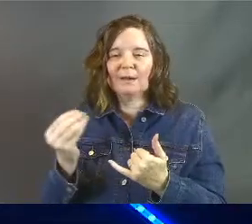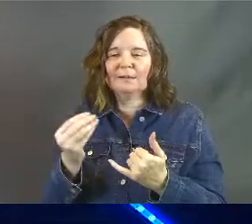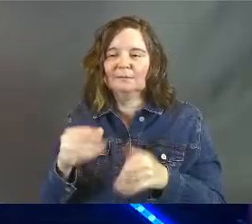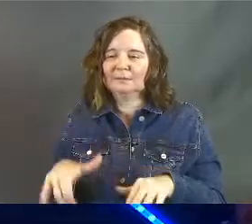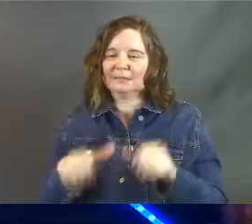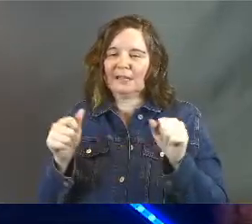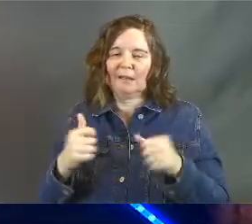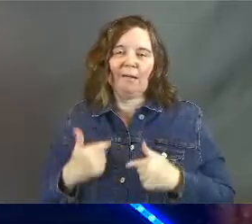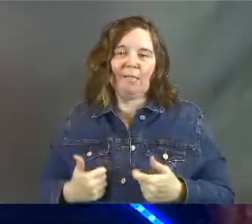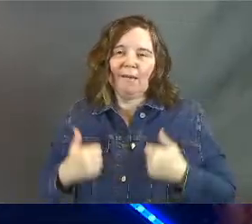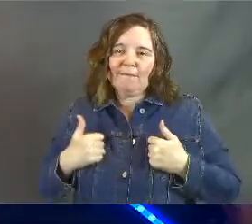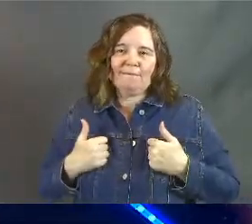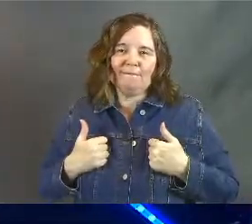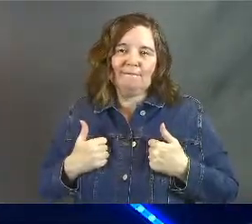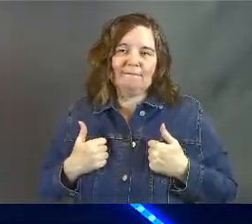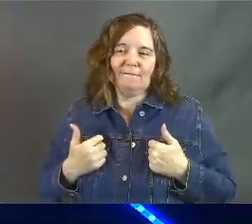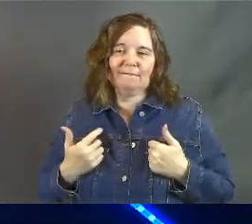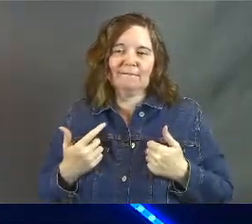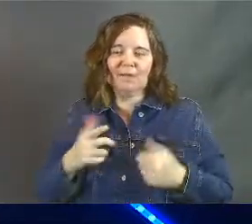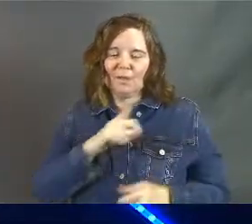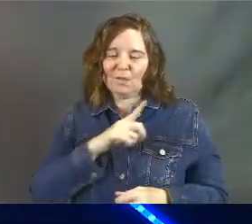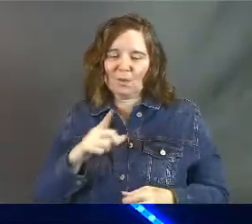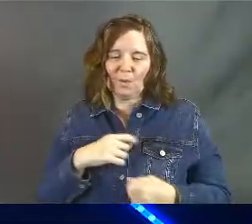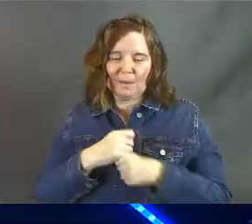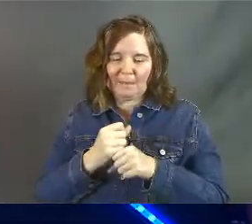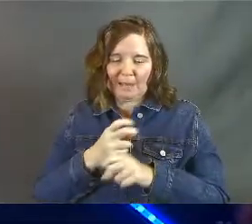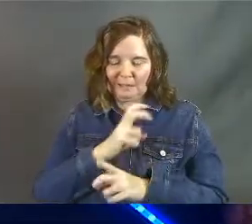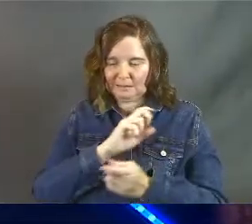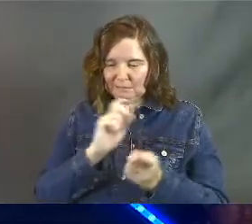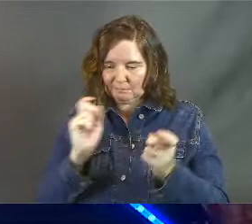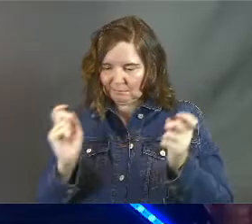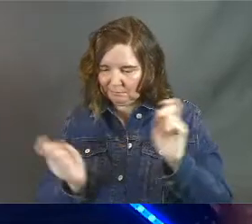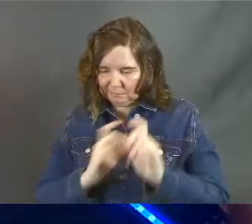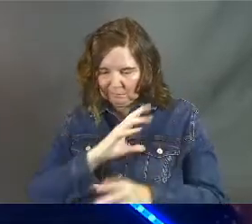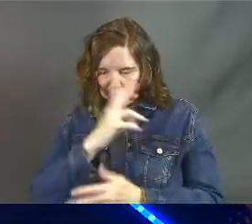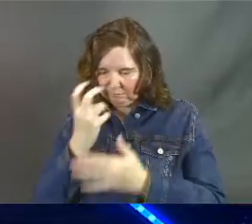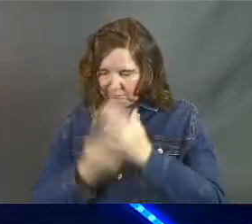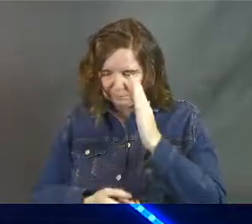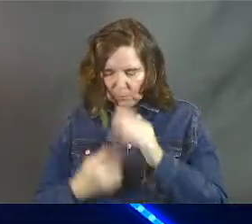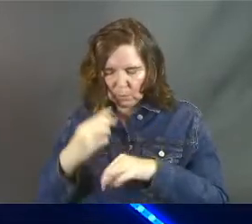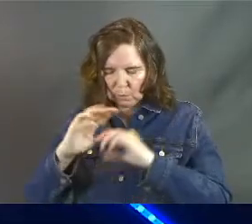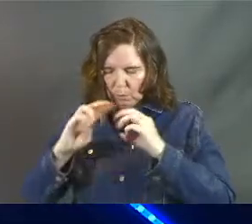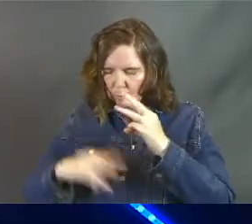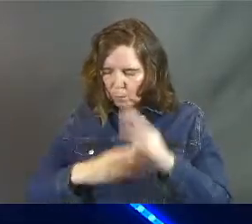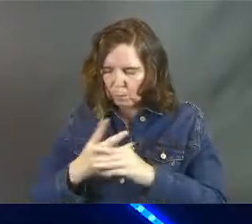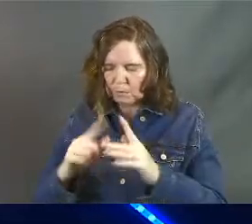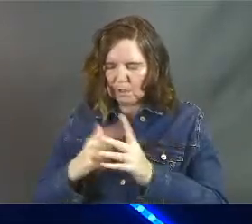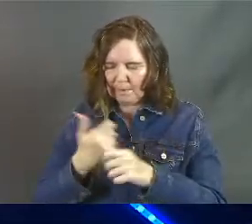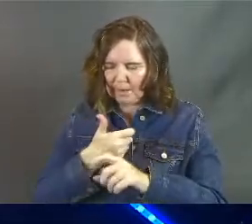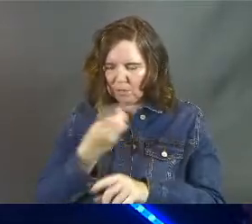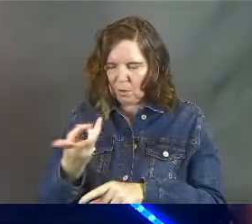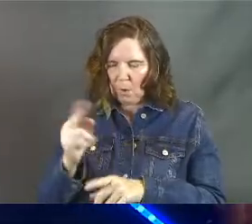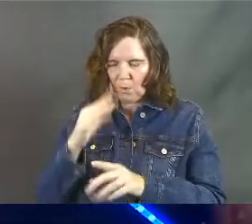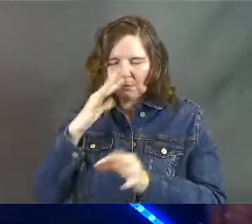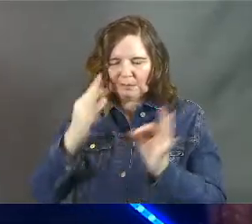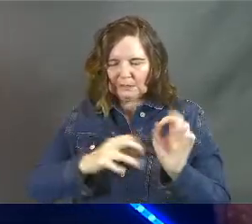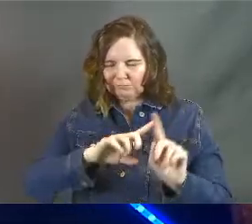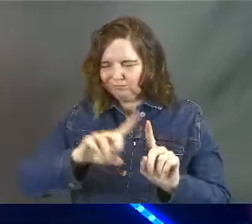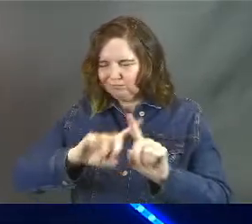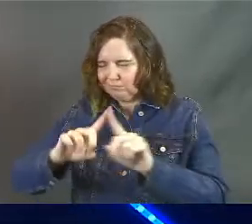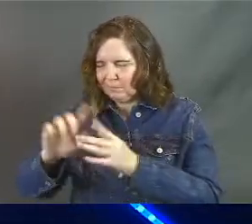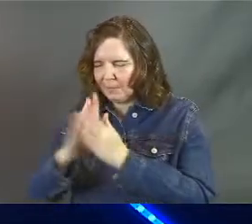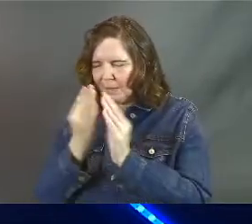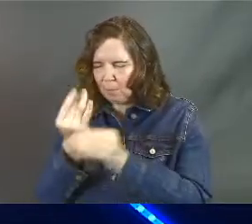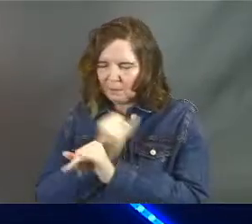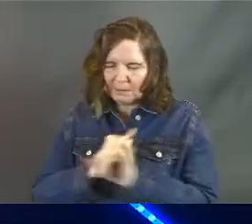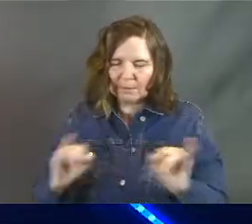who are taking on life. And Lord, as they make this transition, as they jump into the world, God, and they're starting to make their own decisions, God, and as they